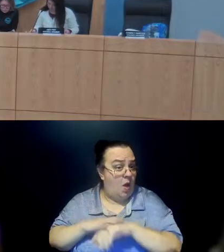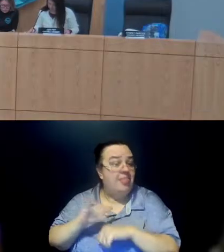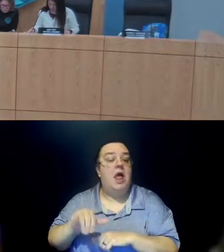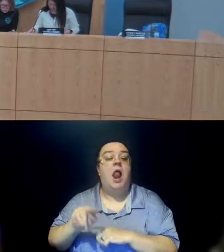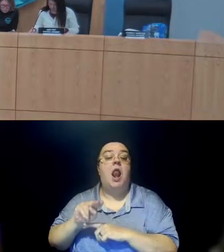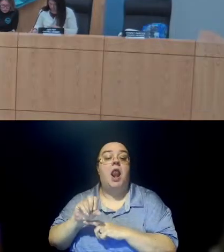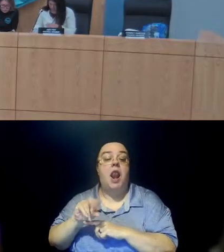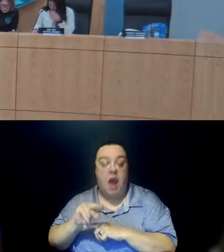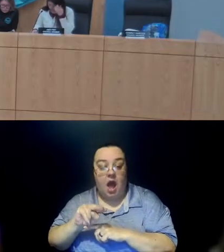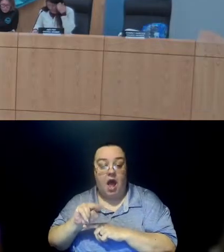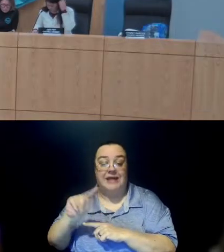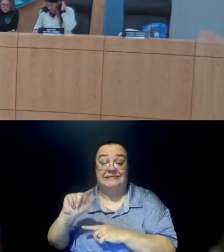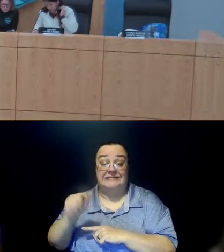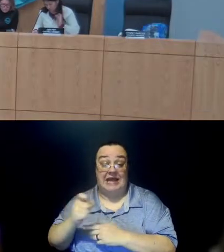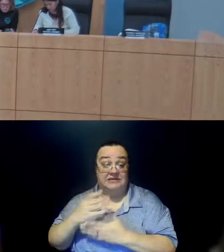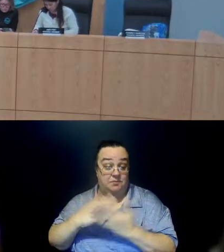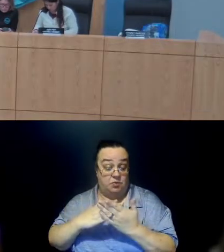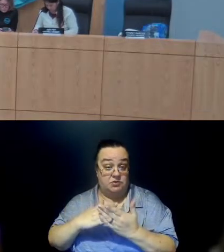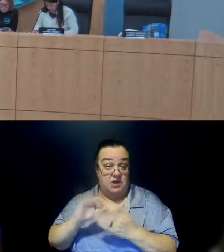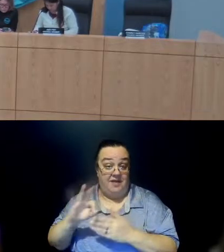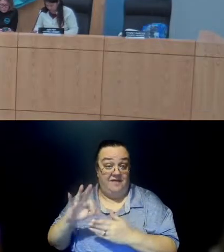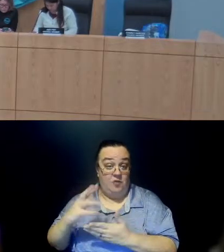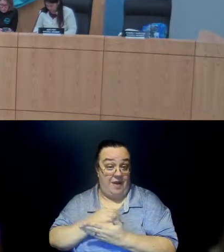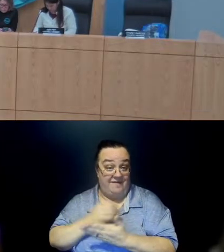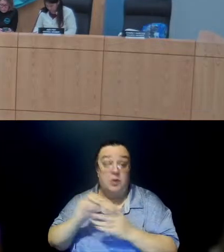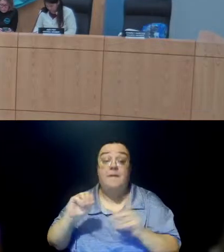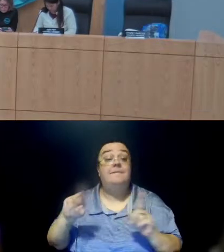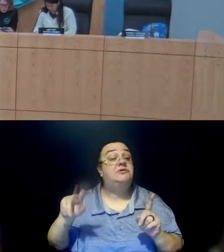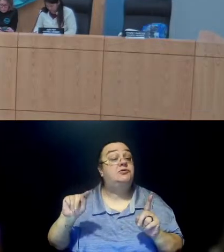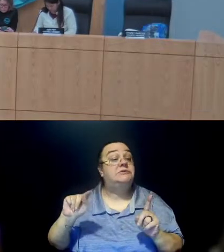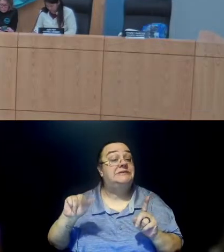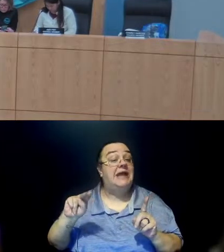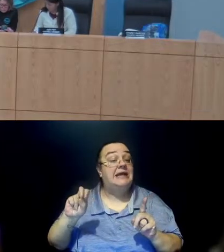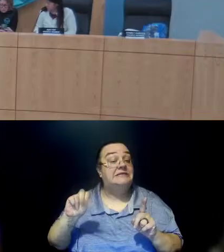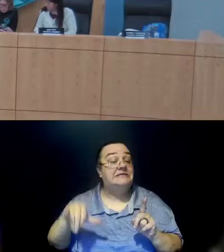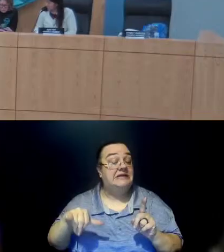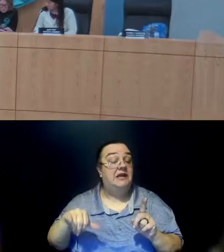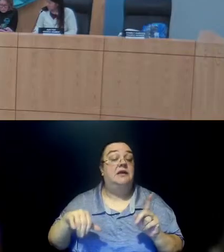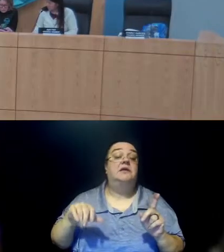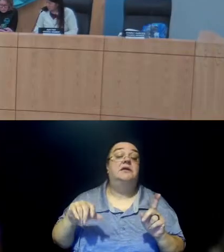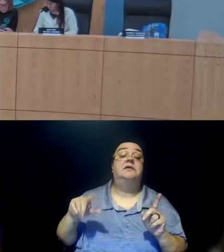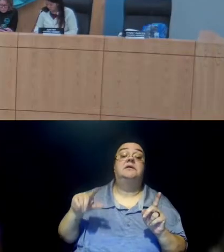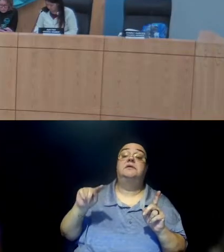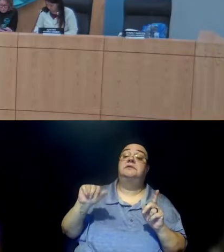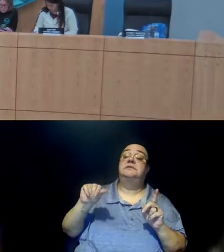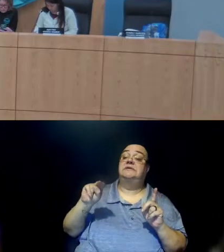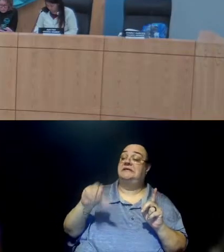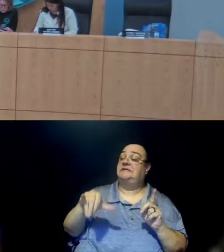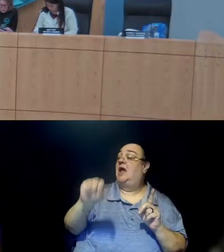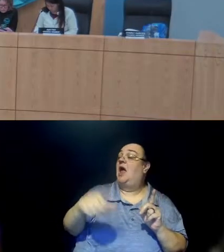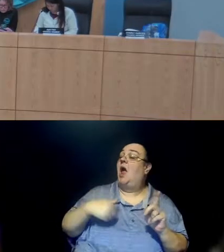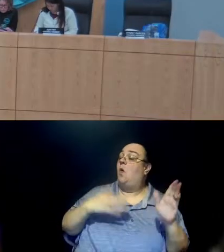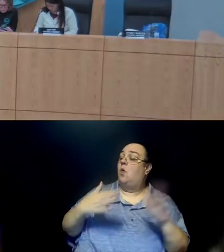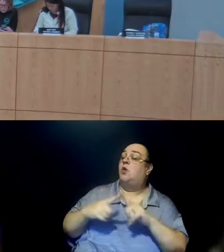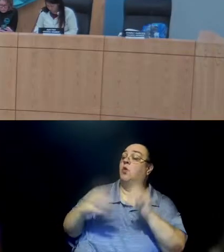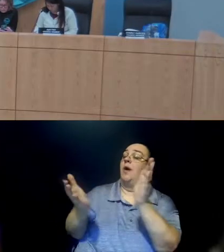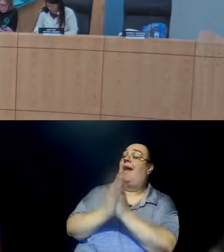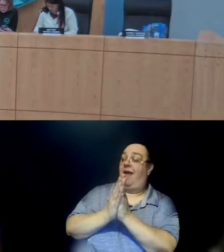non-tax portions of the revenue? Mr. Tanzi? Yeah, And then John. I was going to ask, we talked